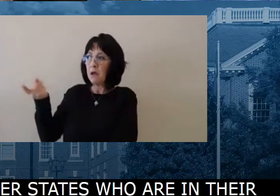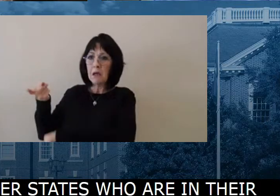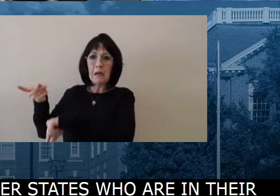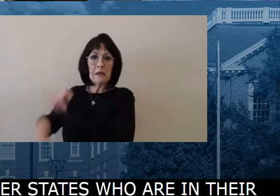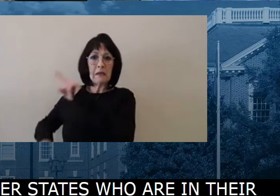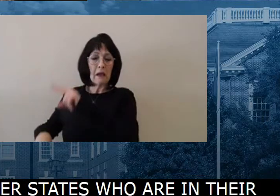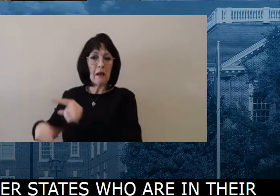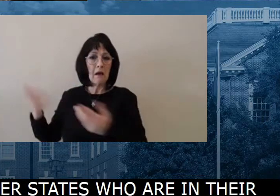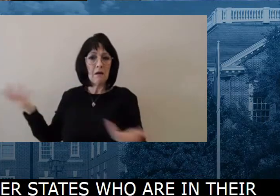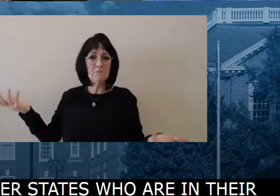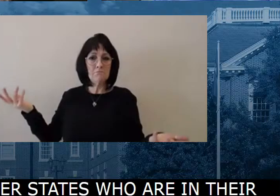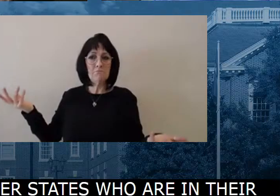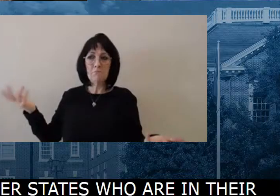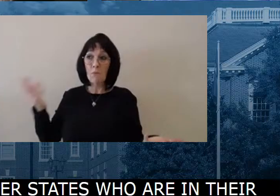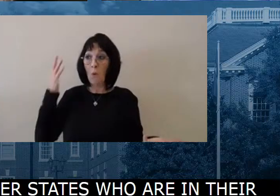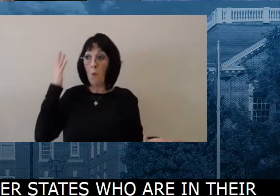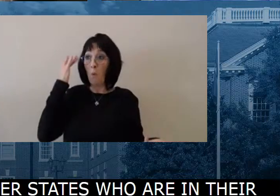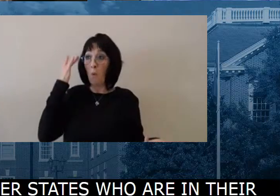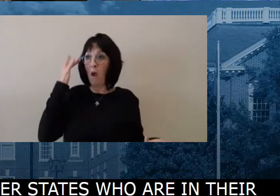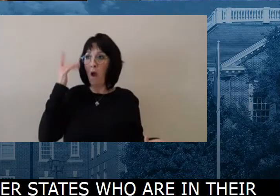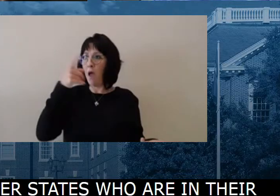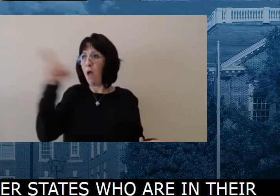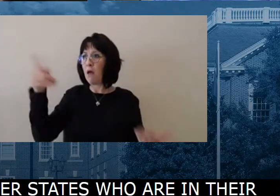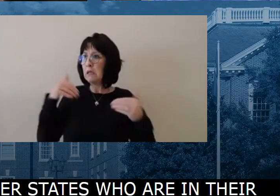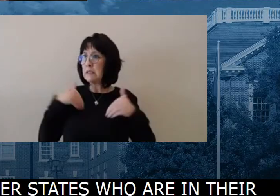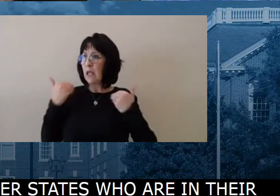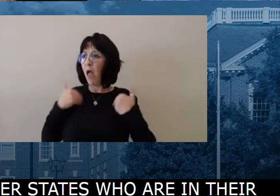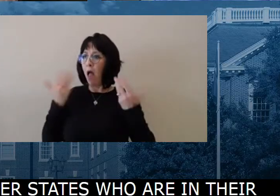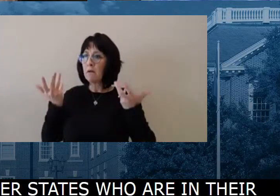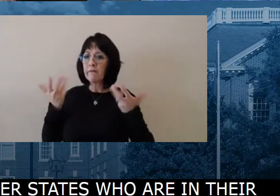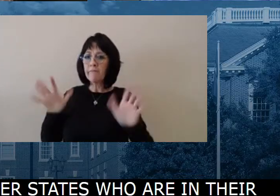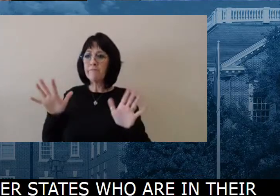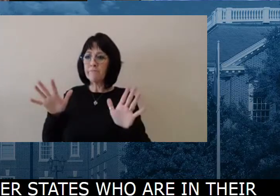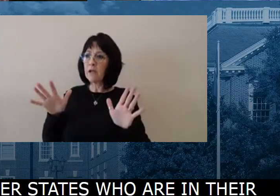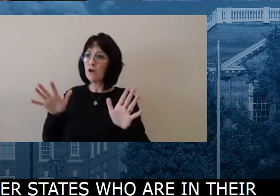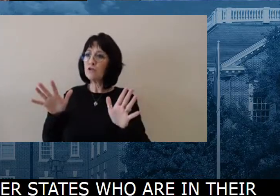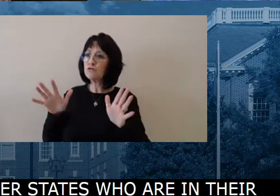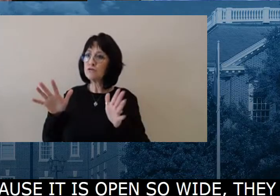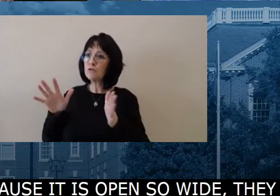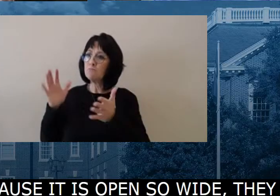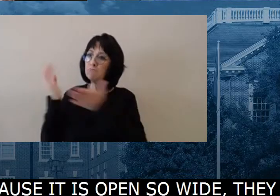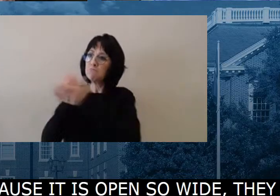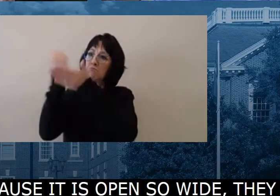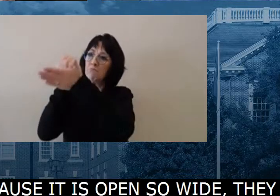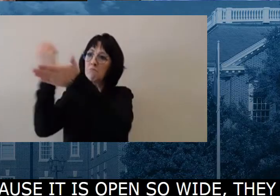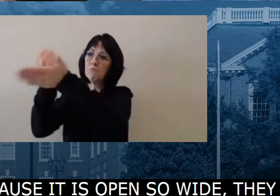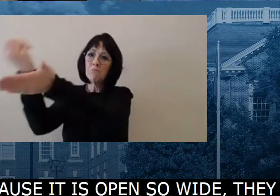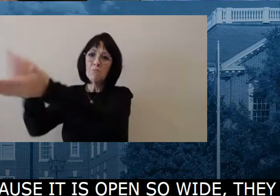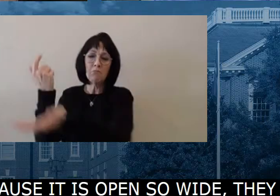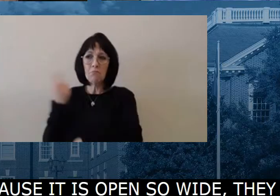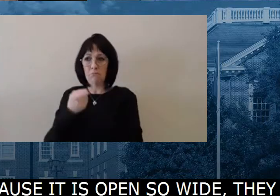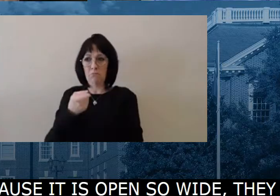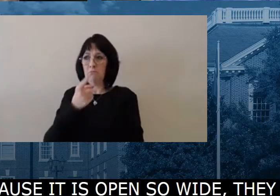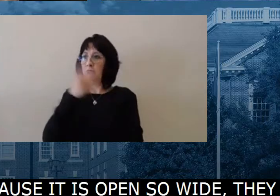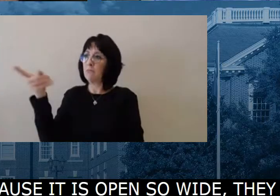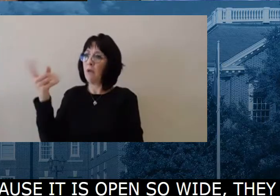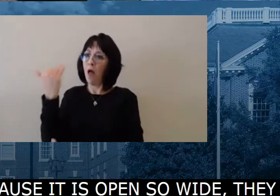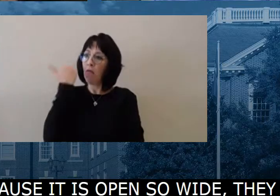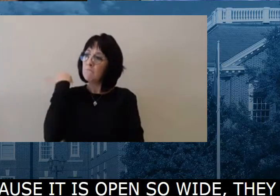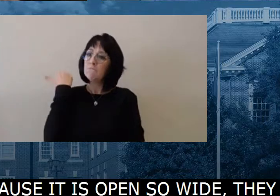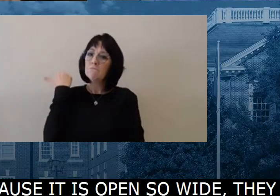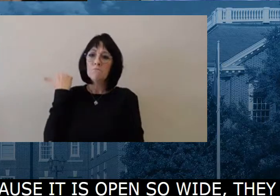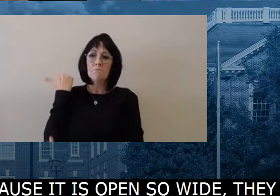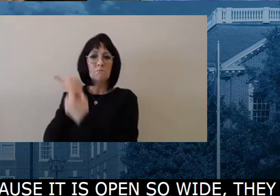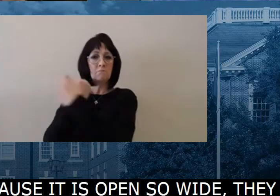it's open so wide. They don't have any idea when they're going to be able to get a vaccine. So for